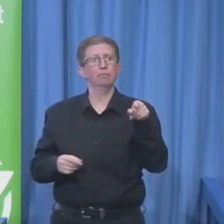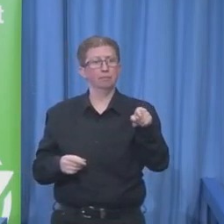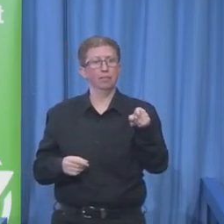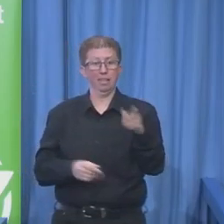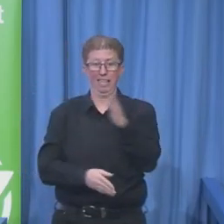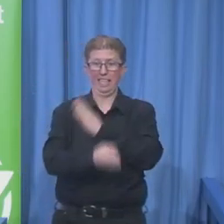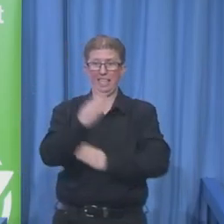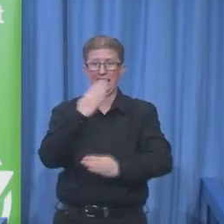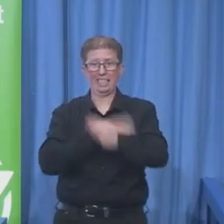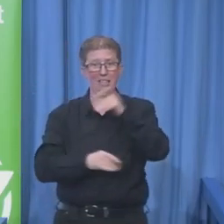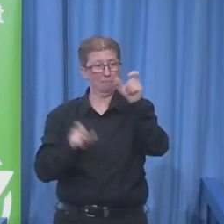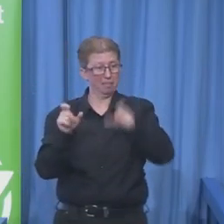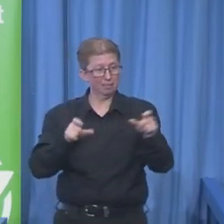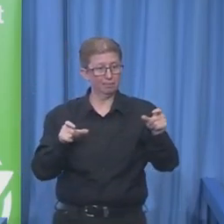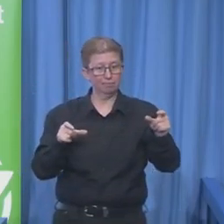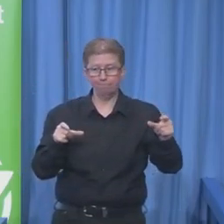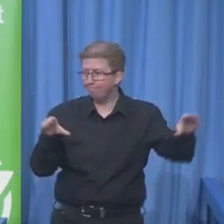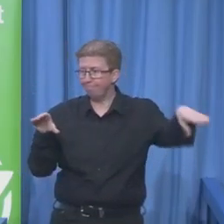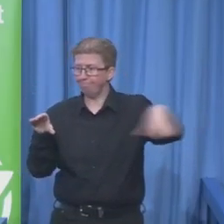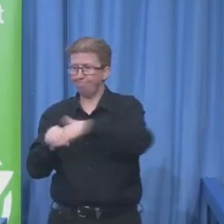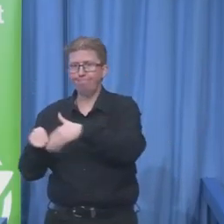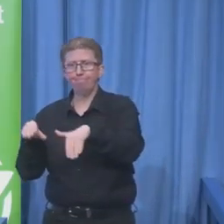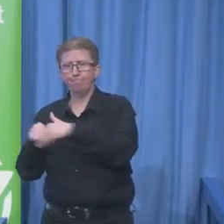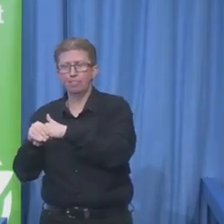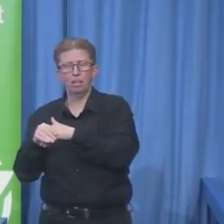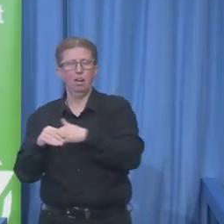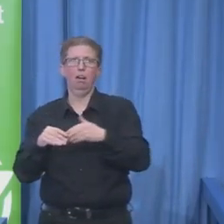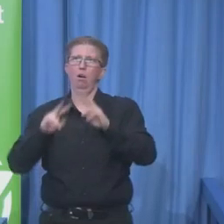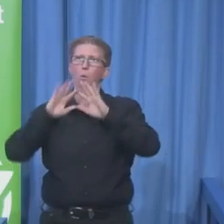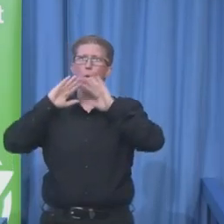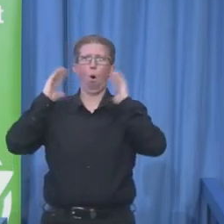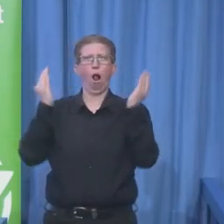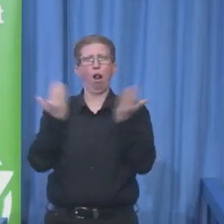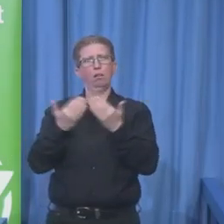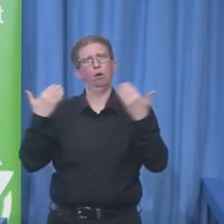worldwide. We have just learned that in the European Union,